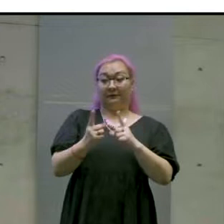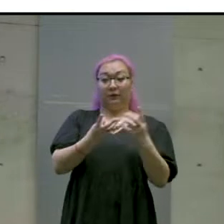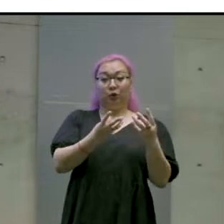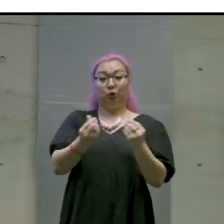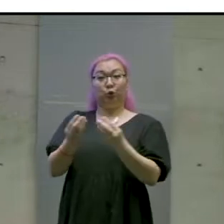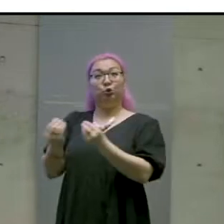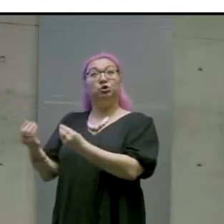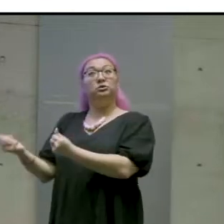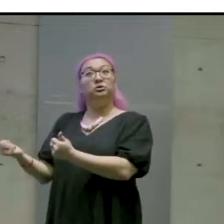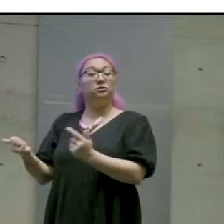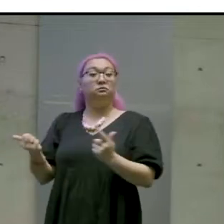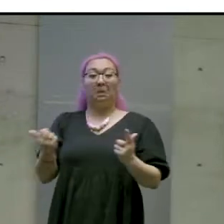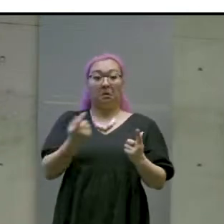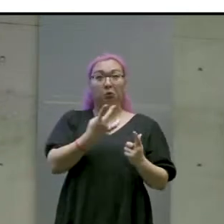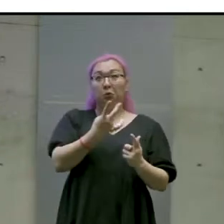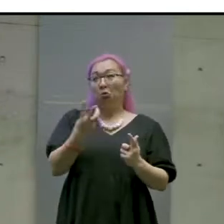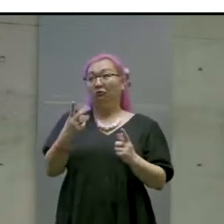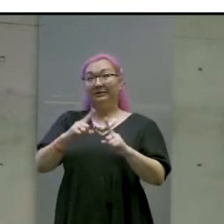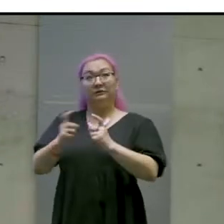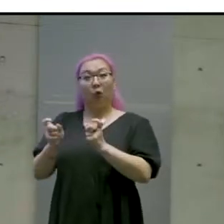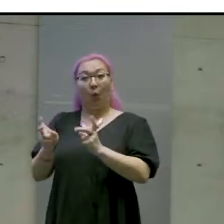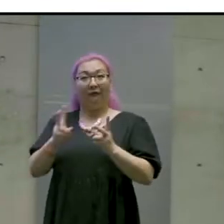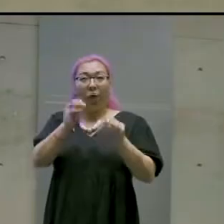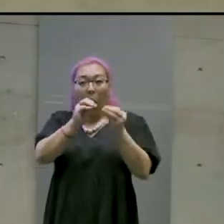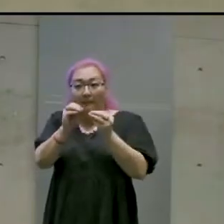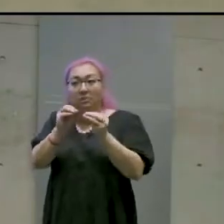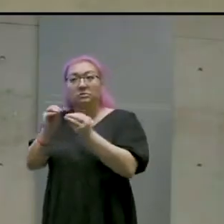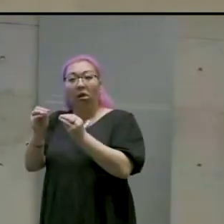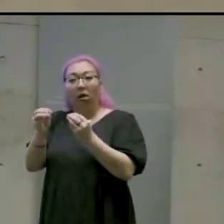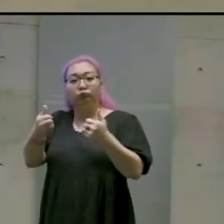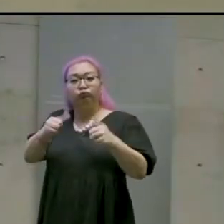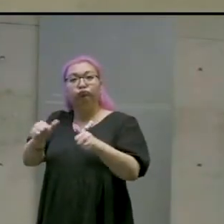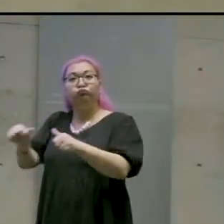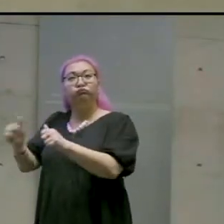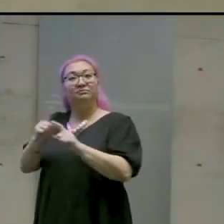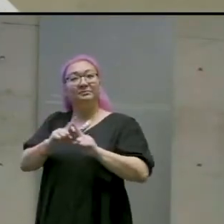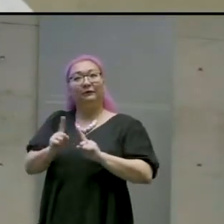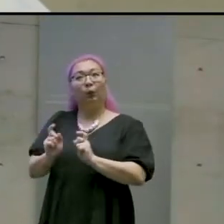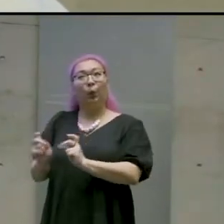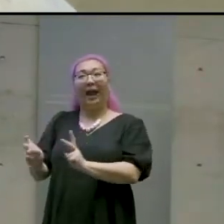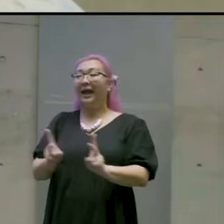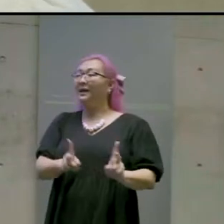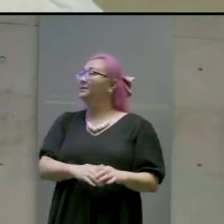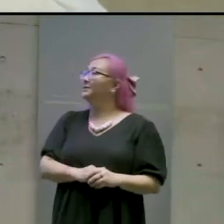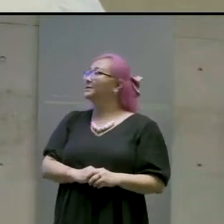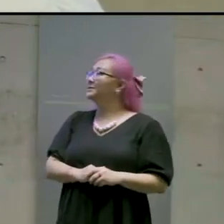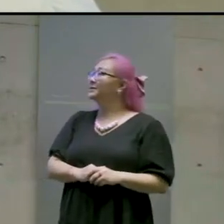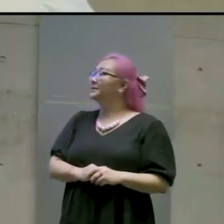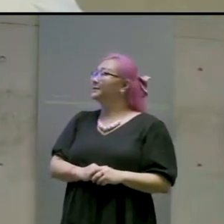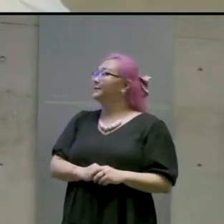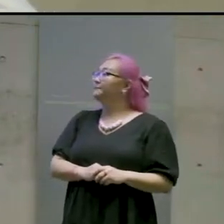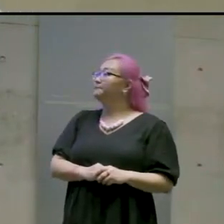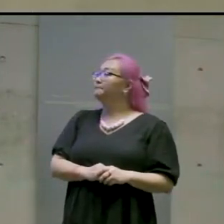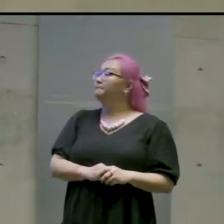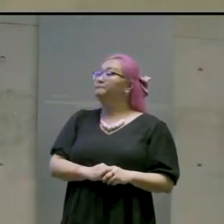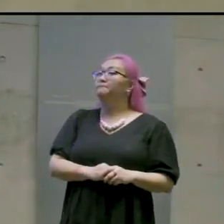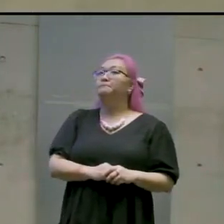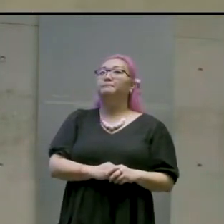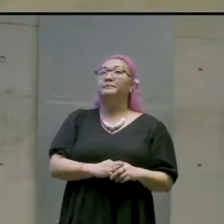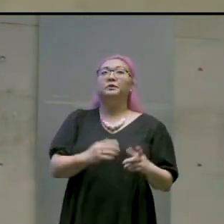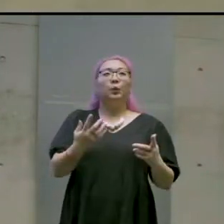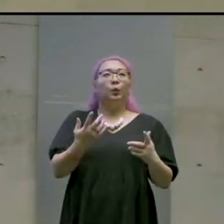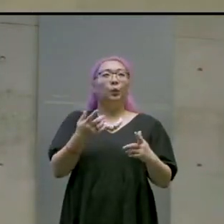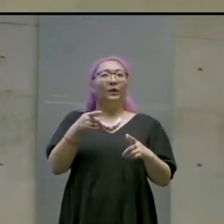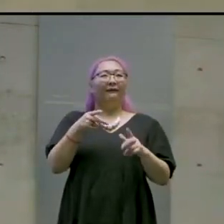3 different ways in which you might solve the puzzle. And this is an insight, actually, I don't know if Richard Cobbett's here today, but if he isn't,